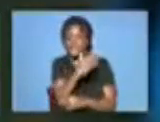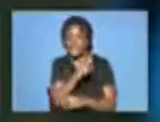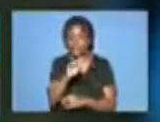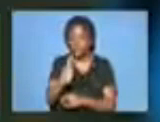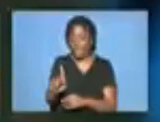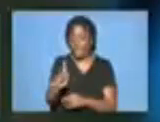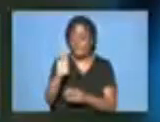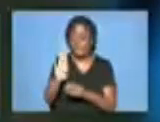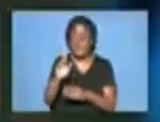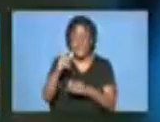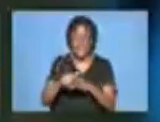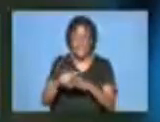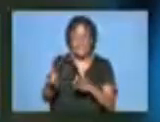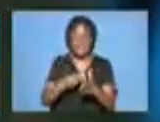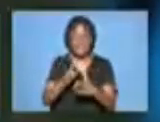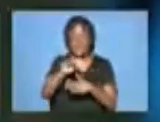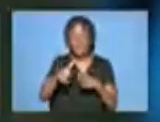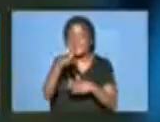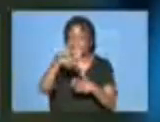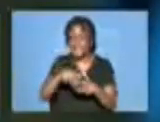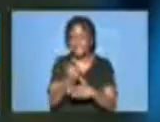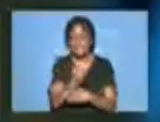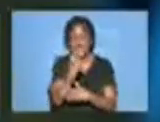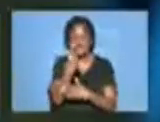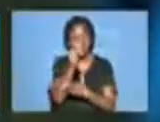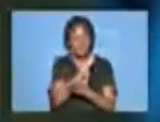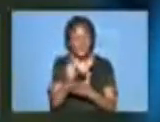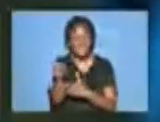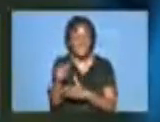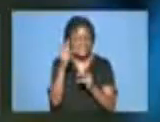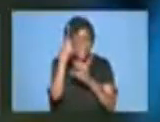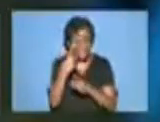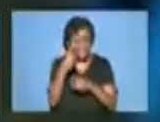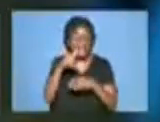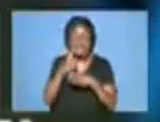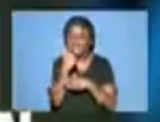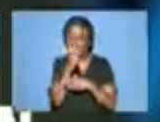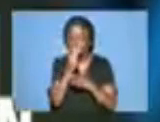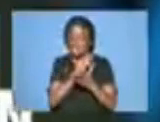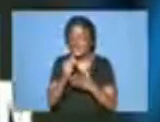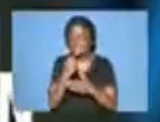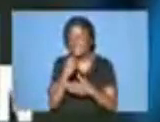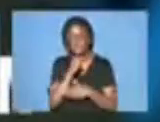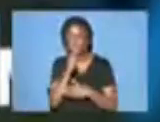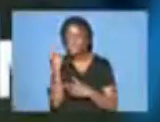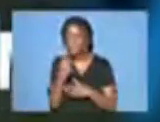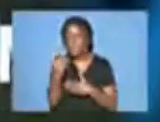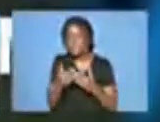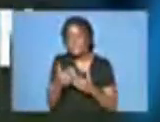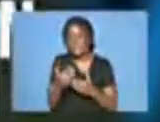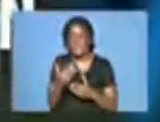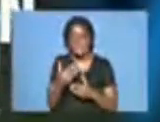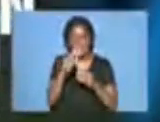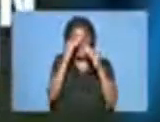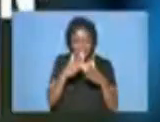in the 11th grade. It was a course he decided on while in 10th grade, and Cherkadin admits it was not always easy. Teachers would find me here